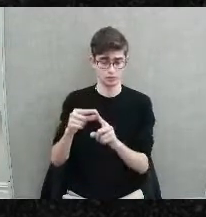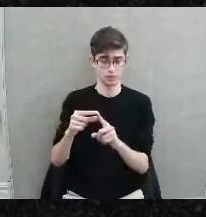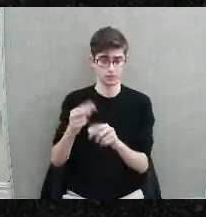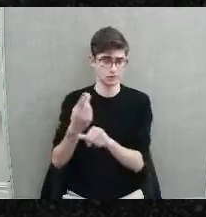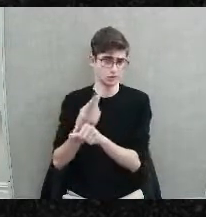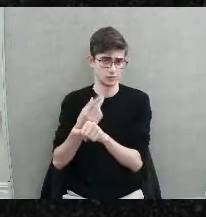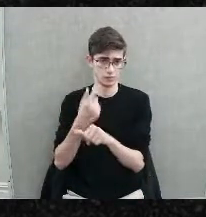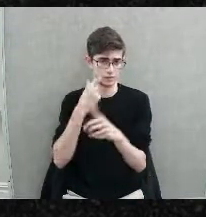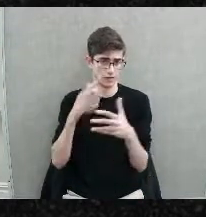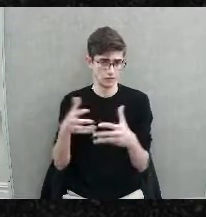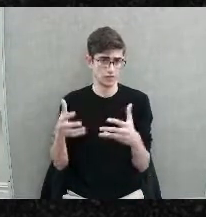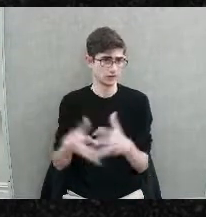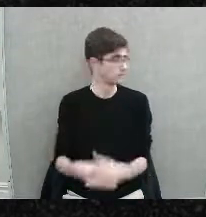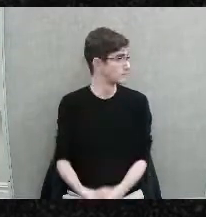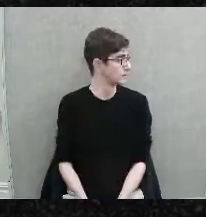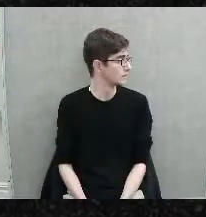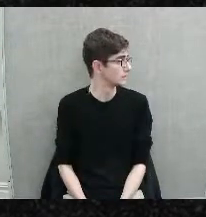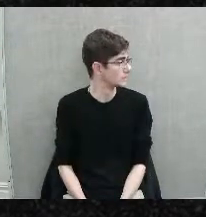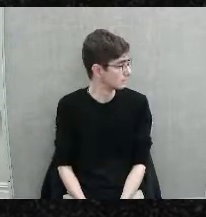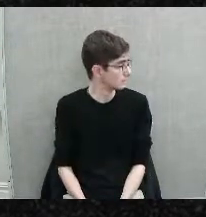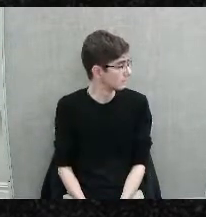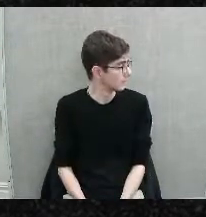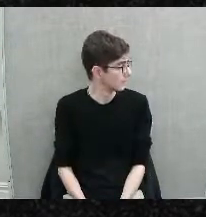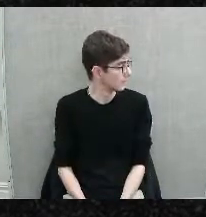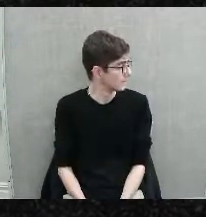things. Anna.